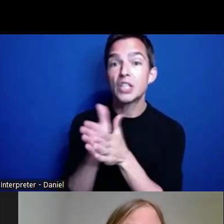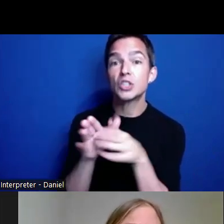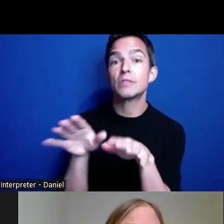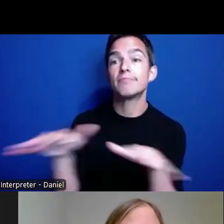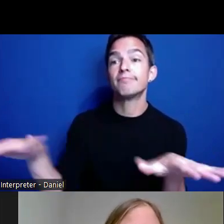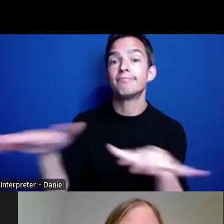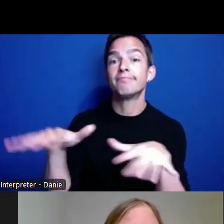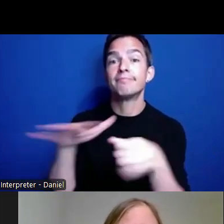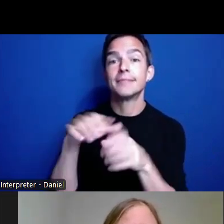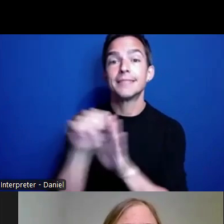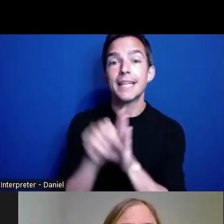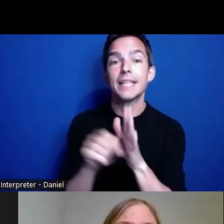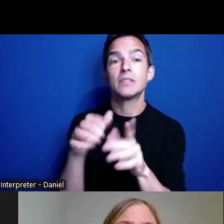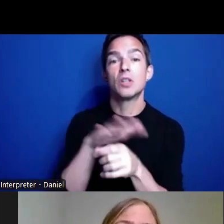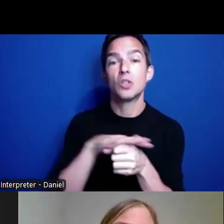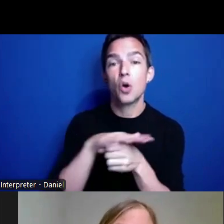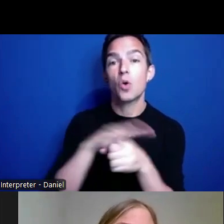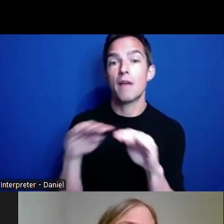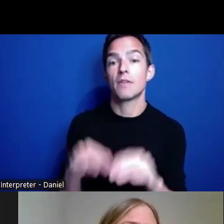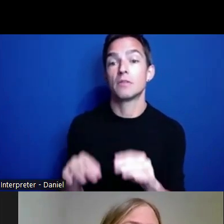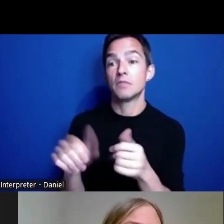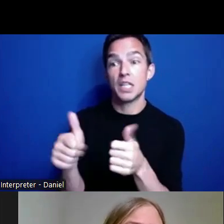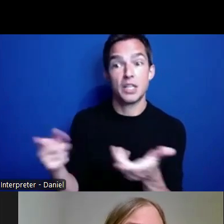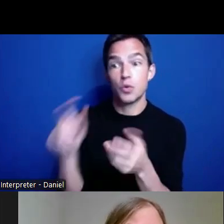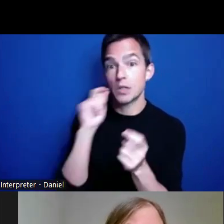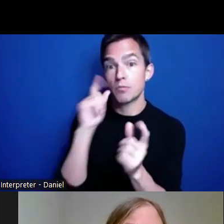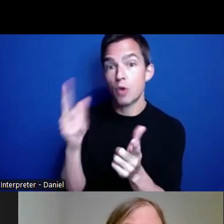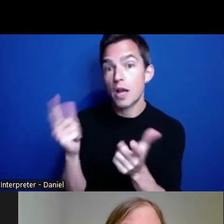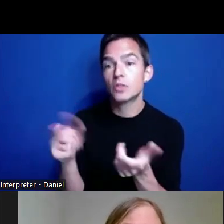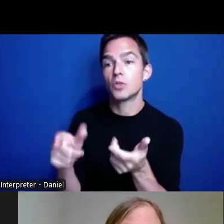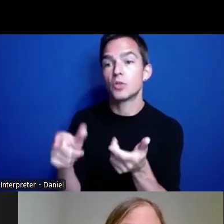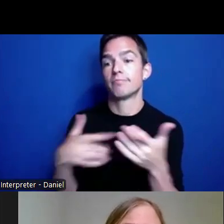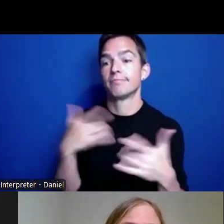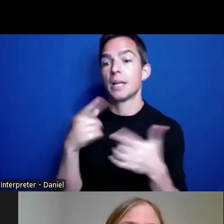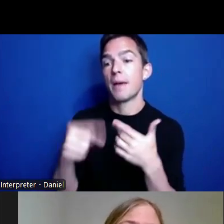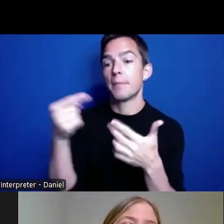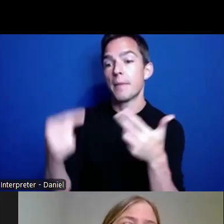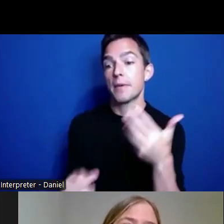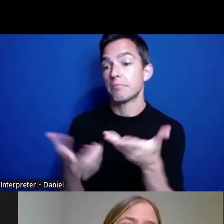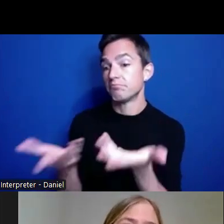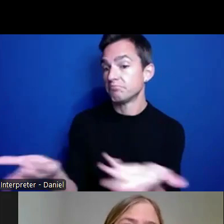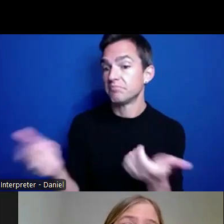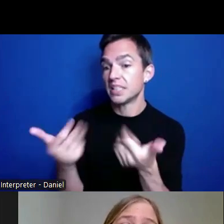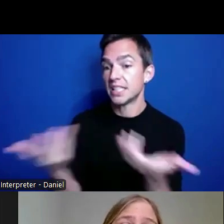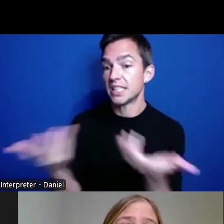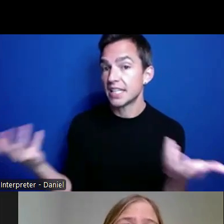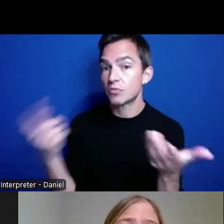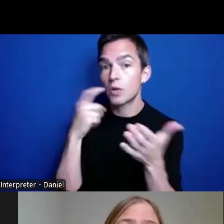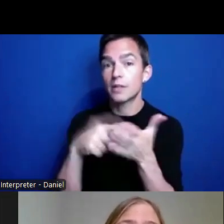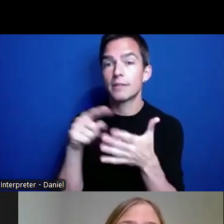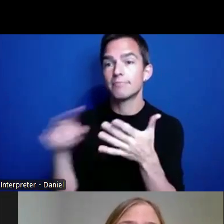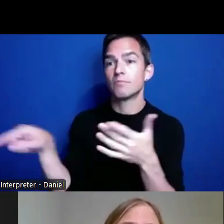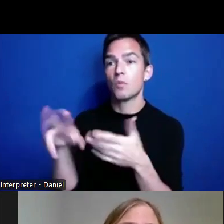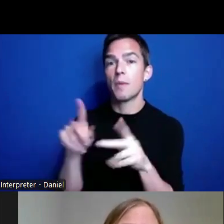local level. And I want to make sure if there's anything that you were surprised by or that you were excited by from those conversations, recognizing that those folks may not be on